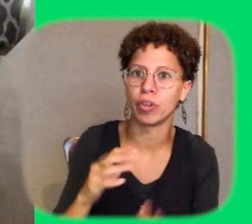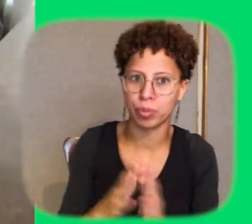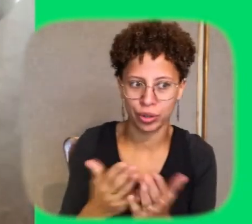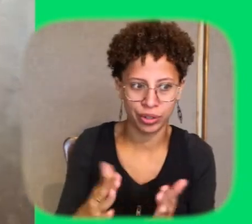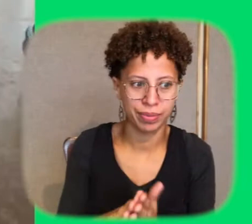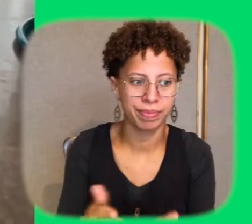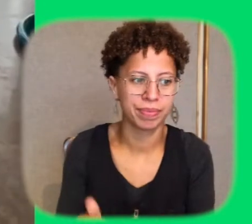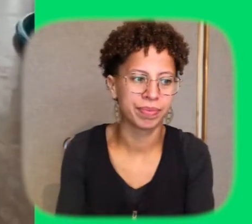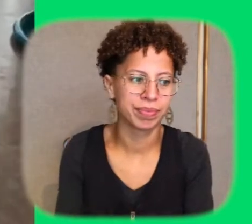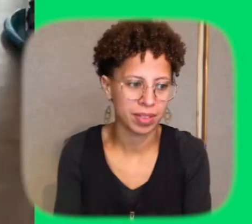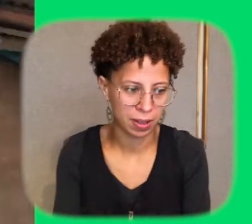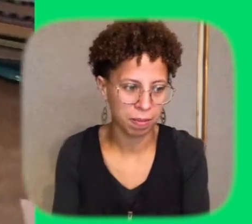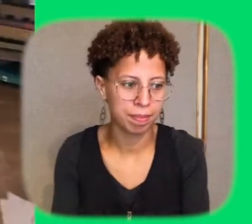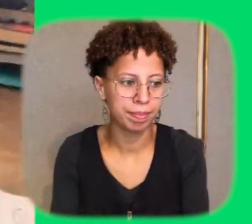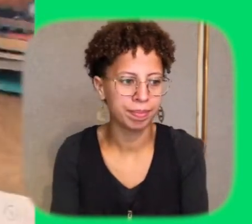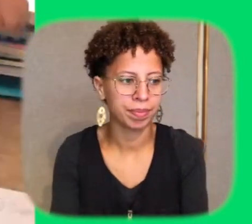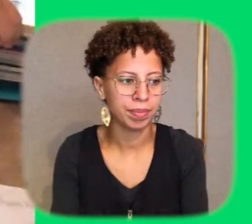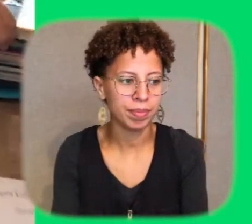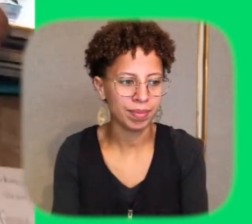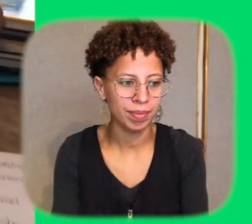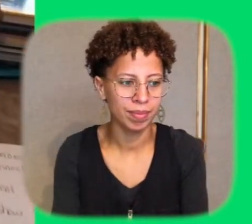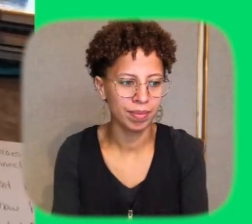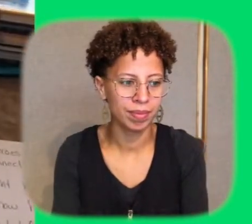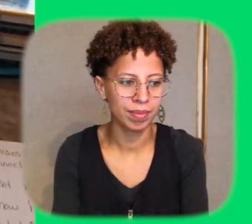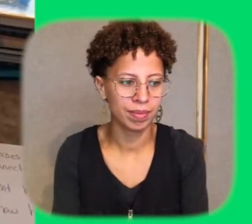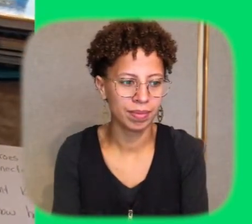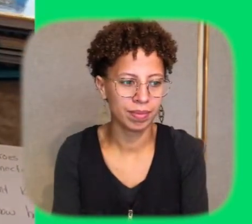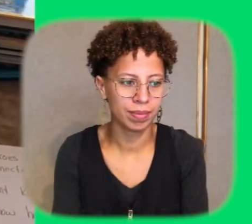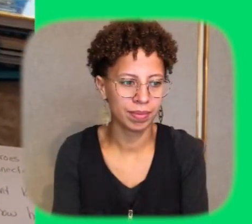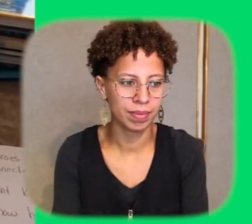No. All right. Let's see. Put it on nice and gentle.